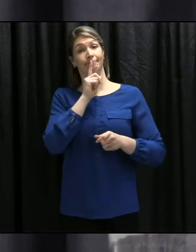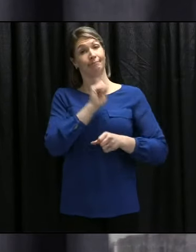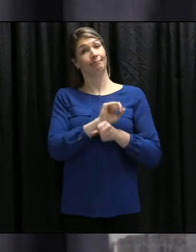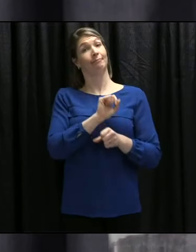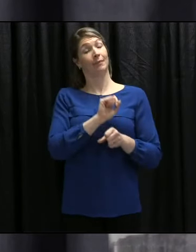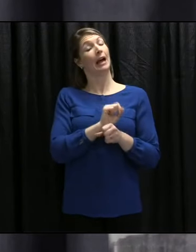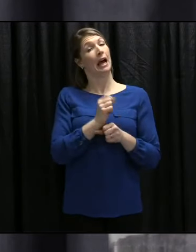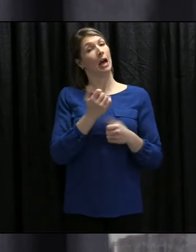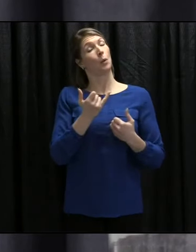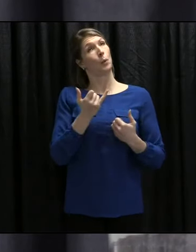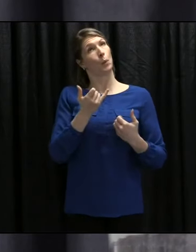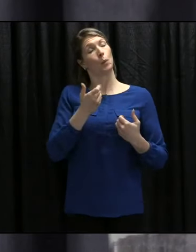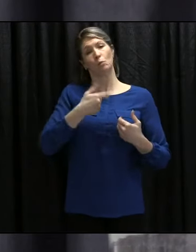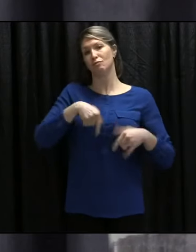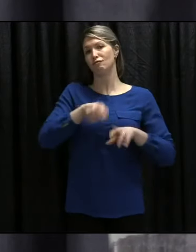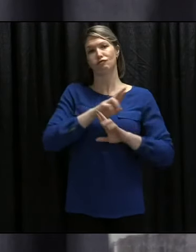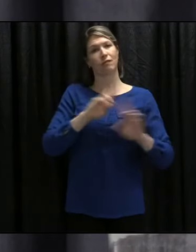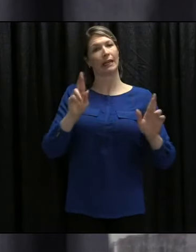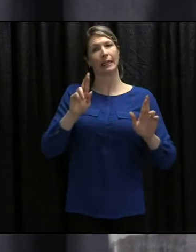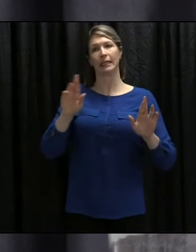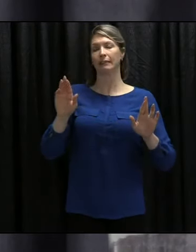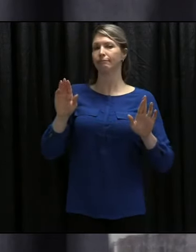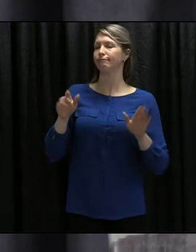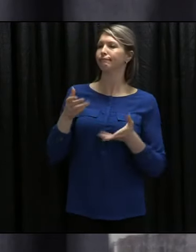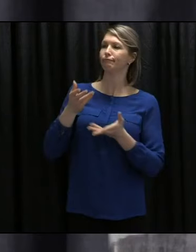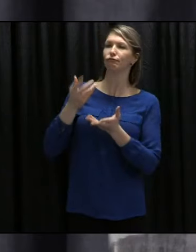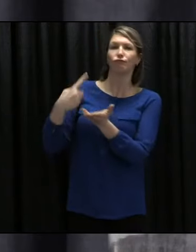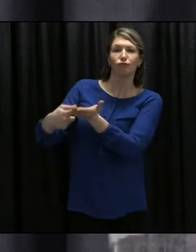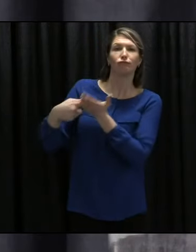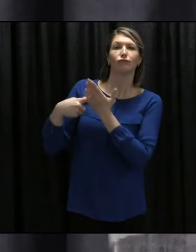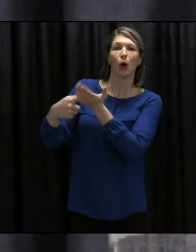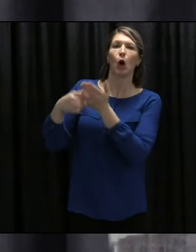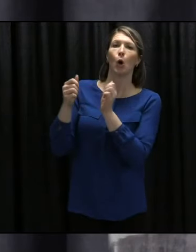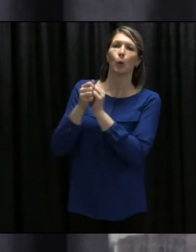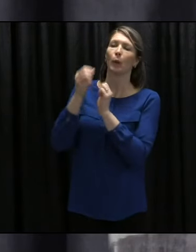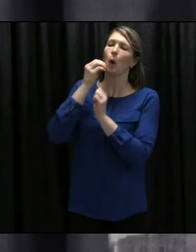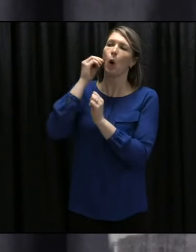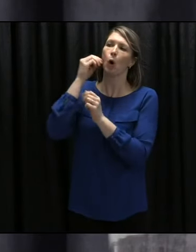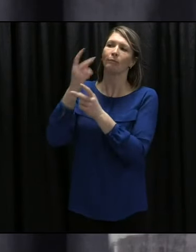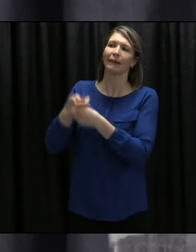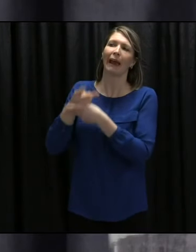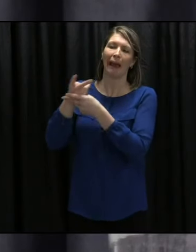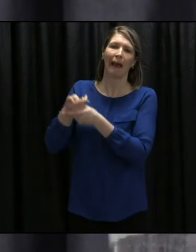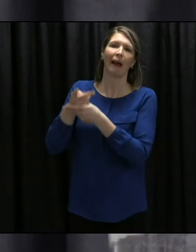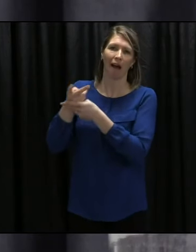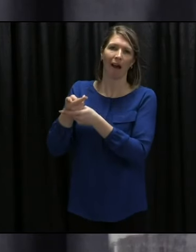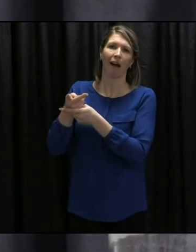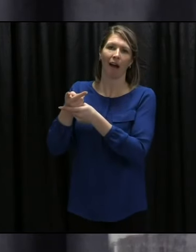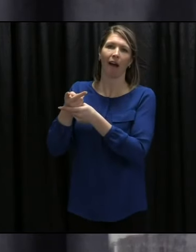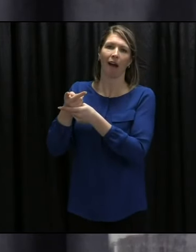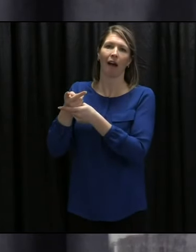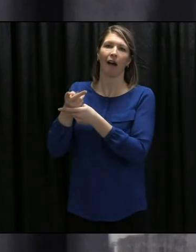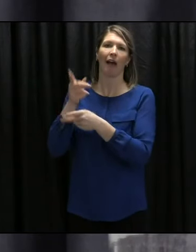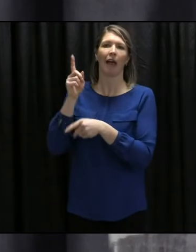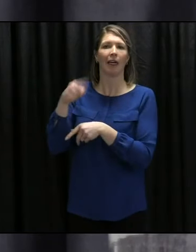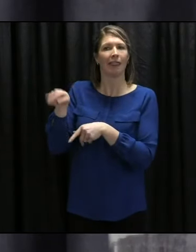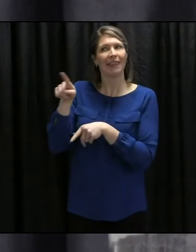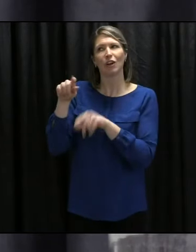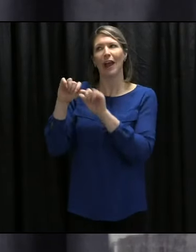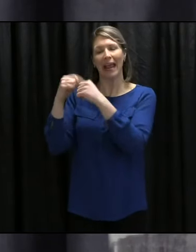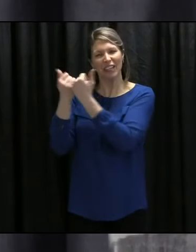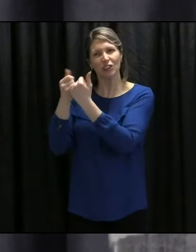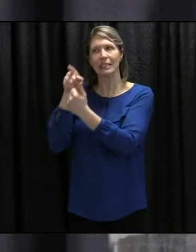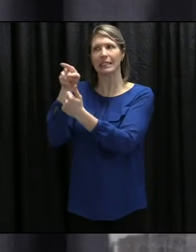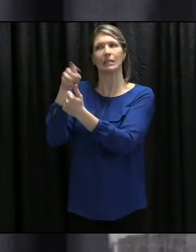home care agencies, but by and large, they represent around 40% of the delivery of home